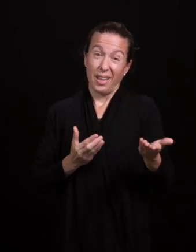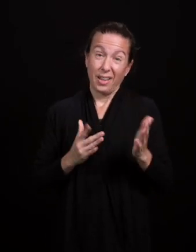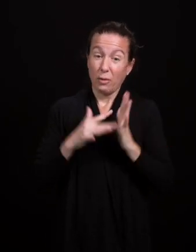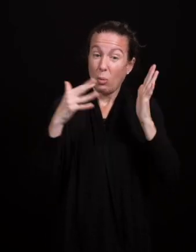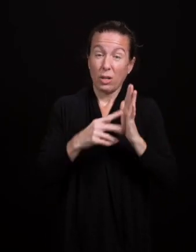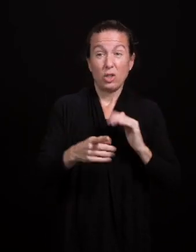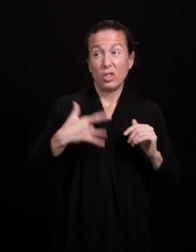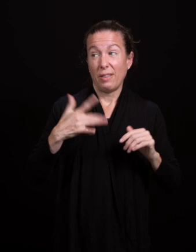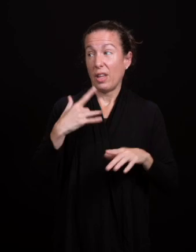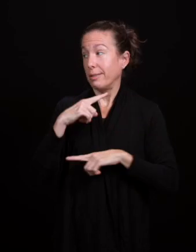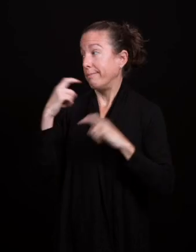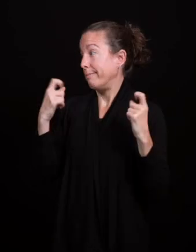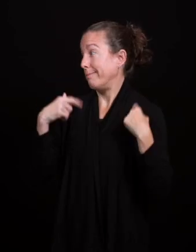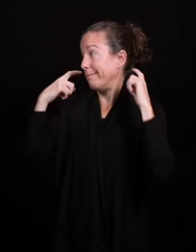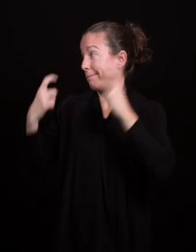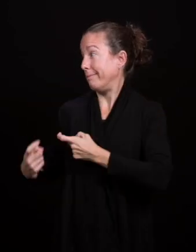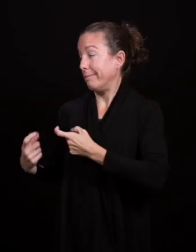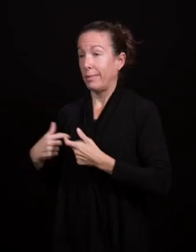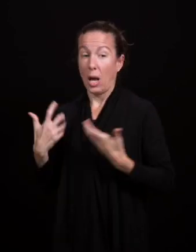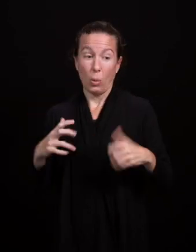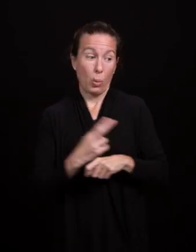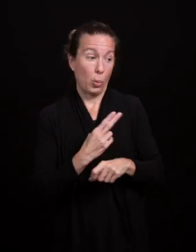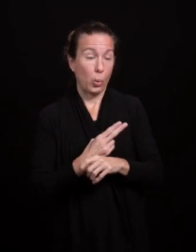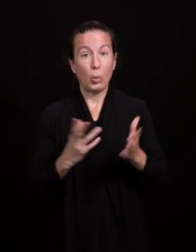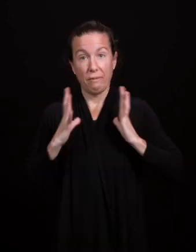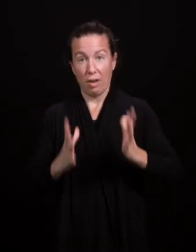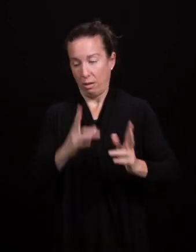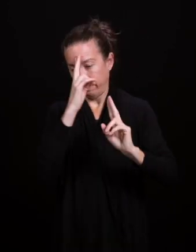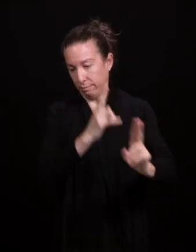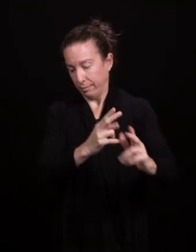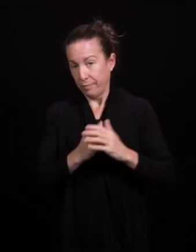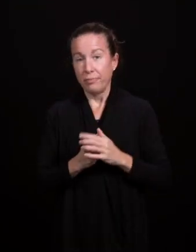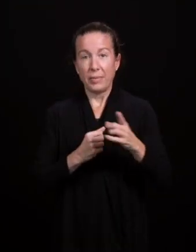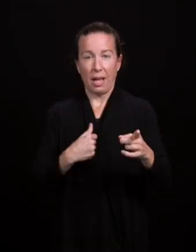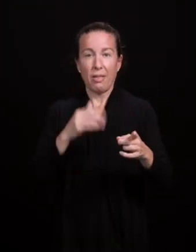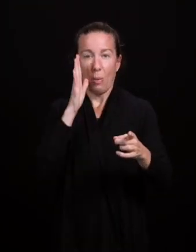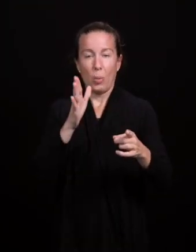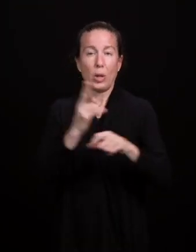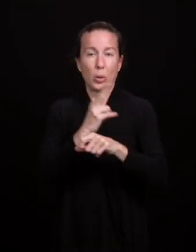having them in. And in those situations, we primarily use ASL.